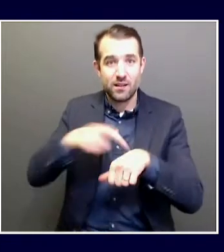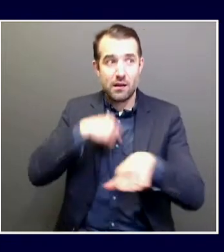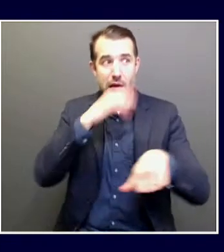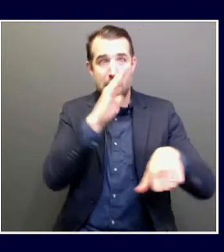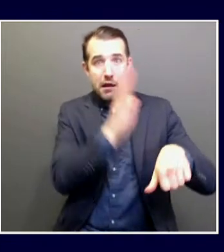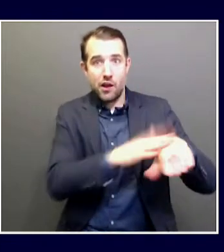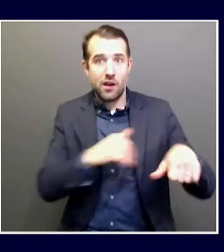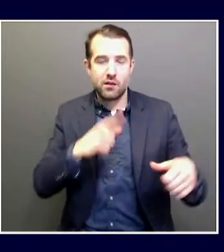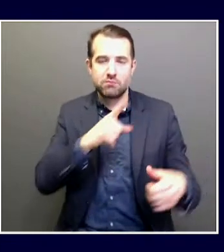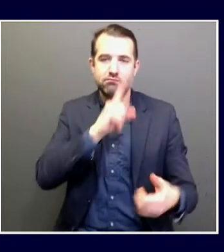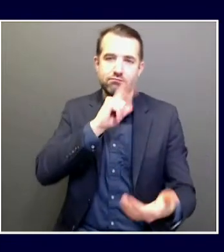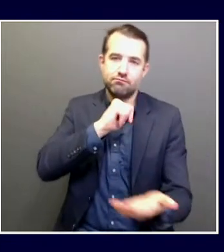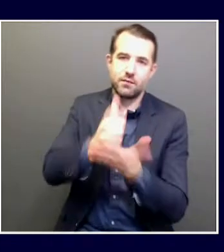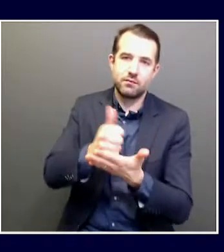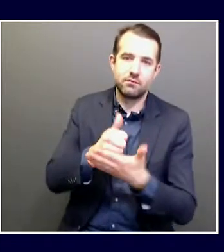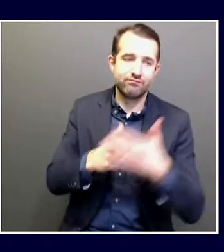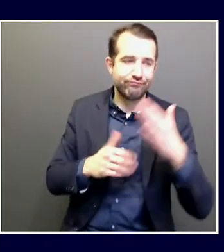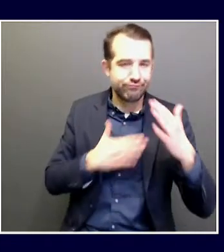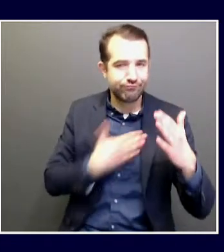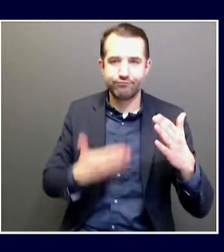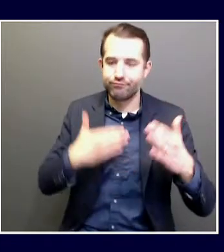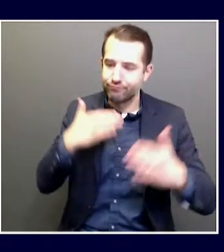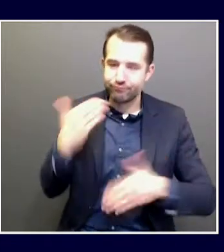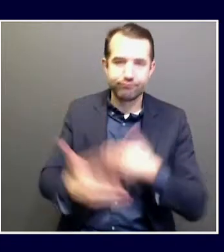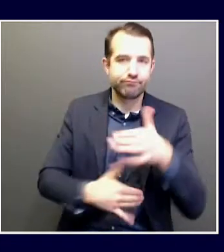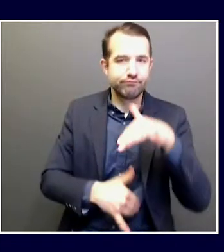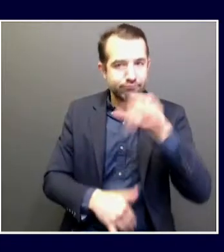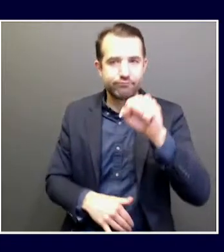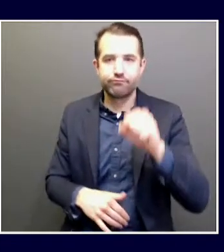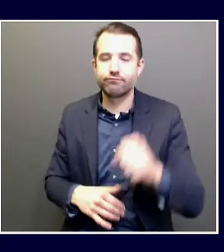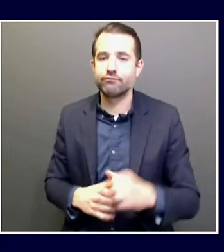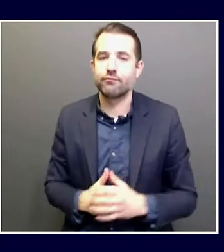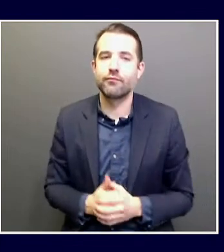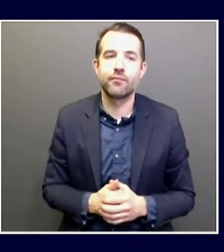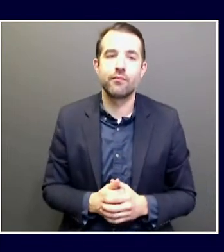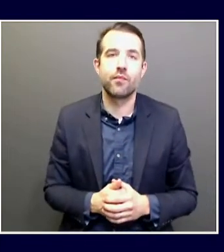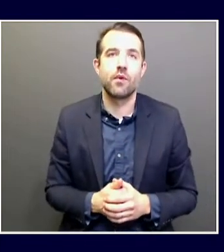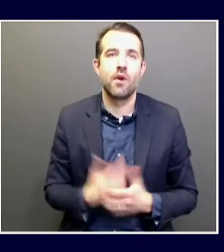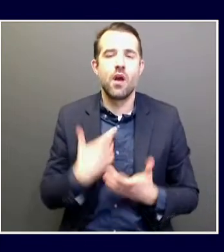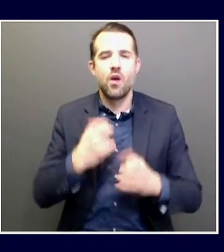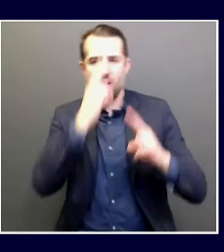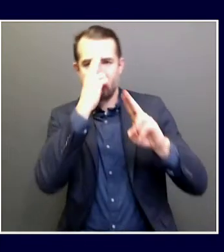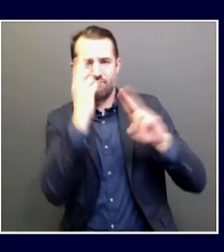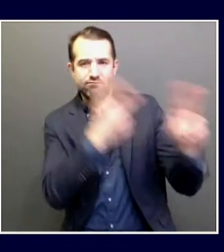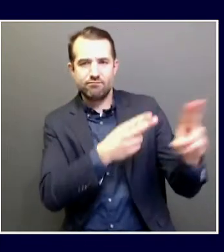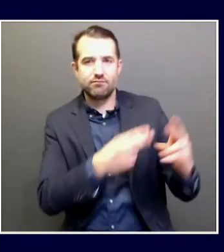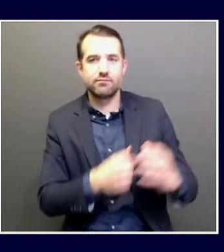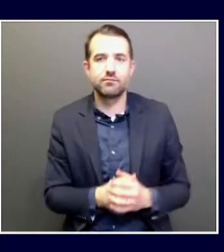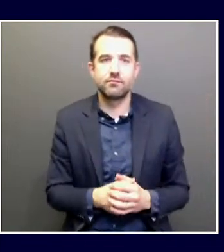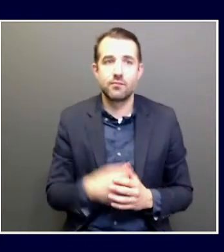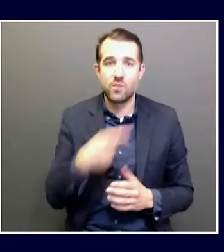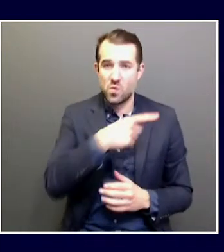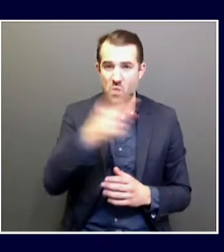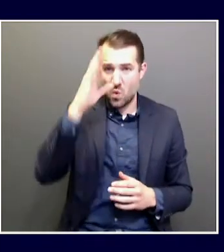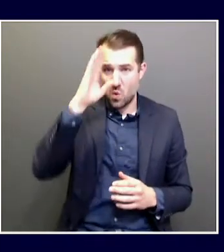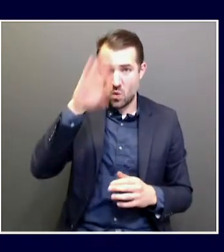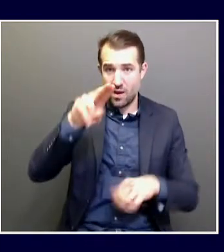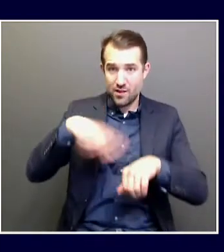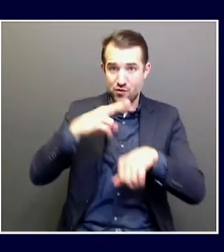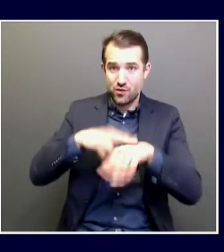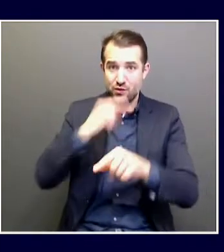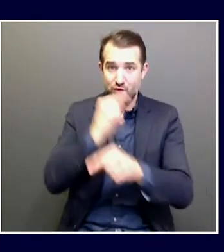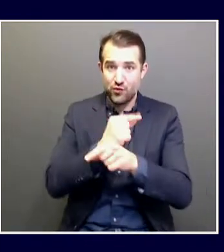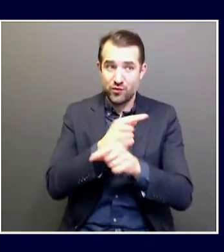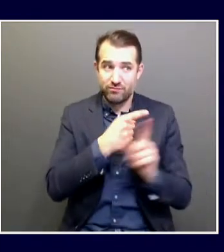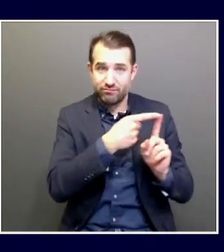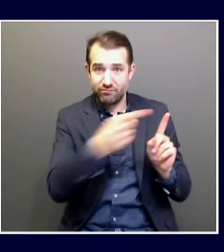the answer has always been an unequivocal yes. If you know someone in the National Guard who's been serving, please offer